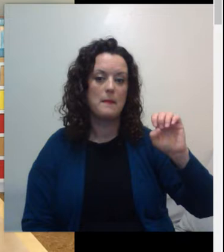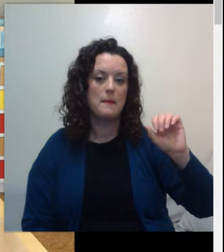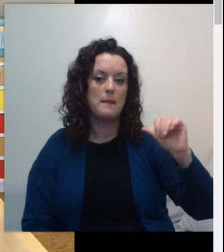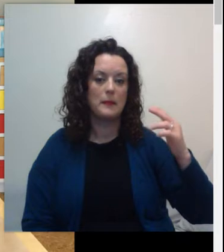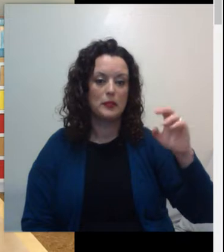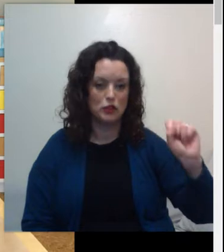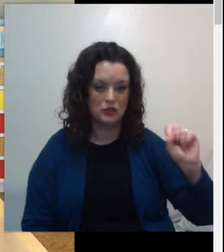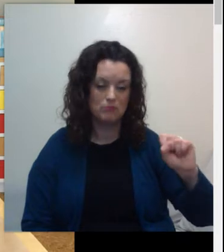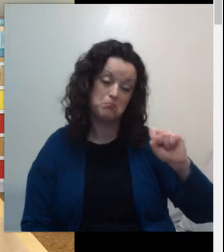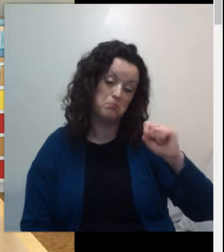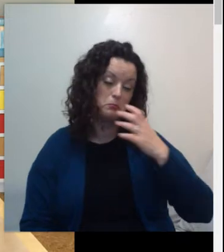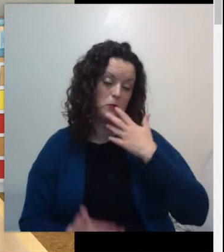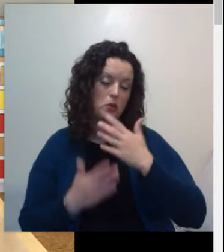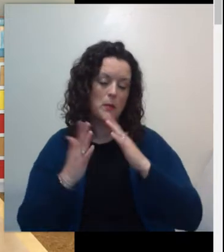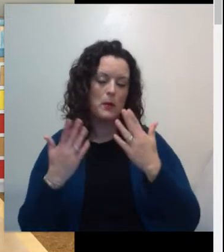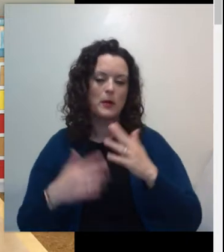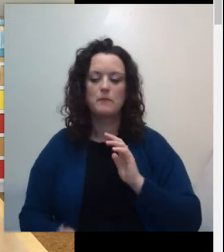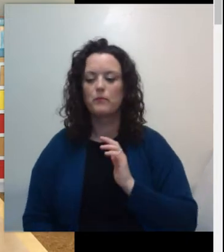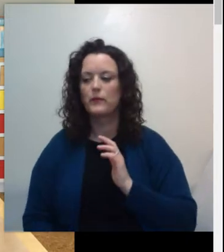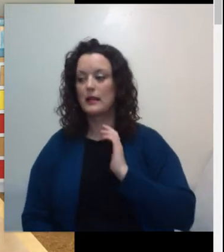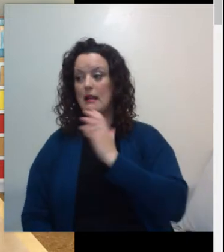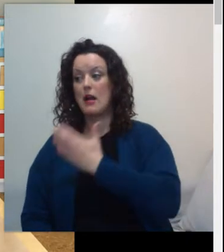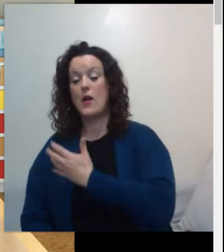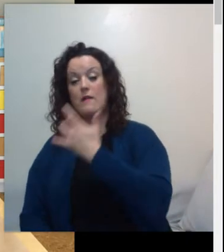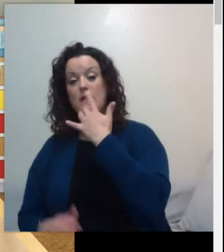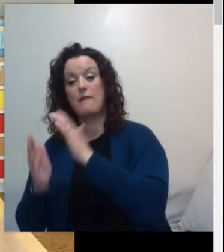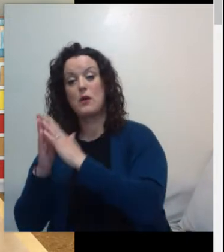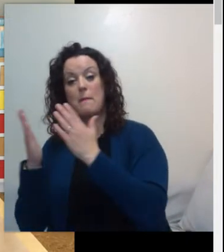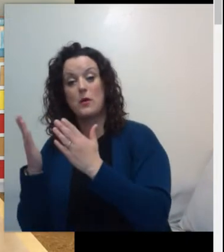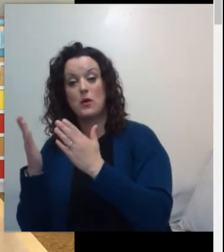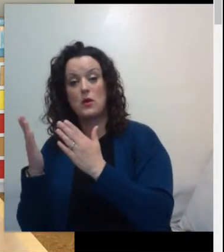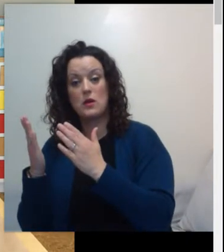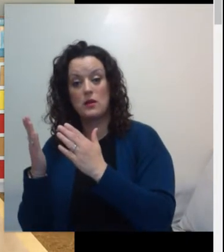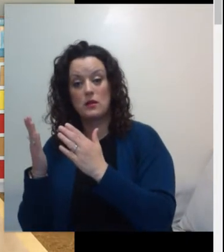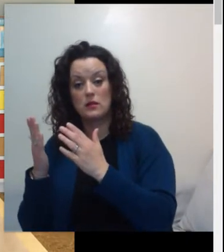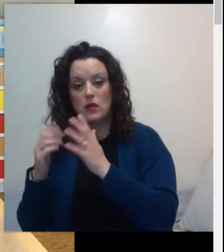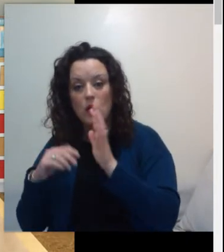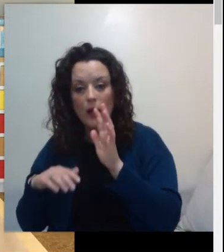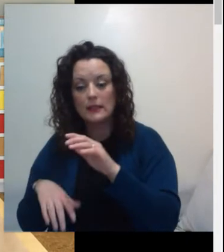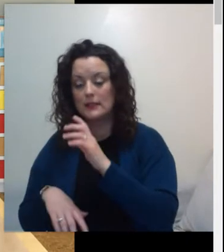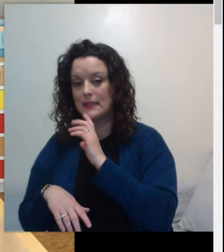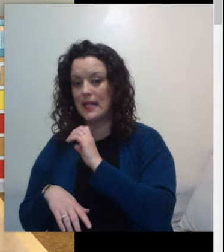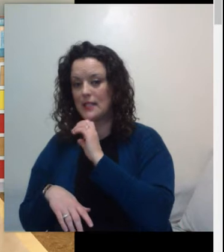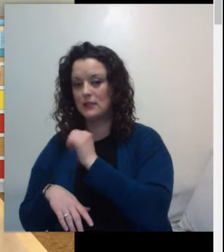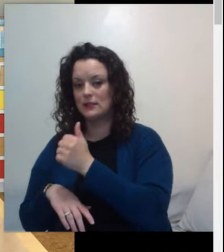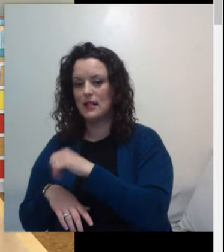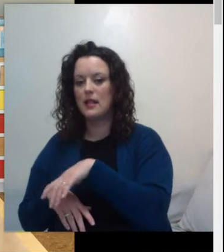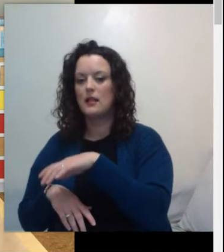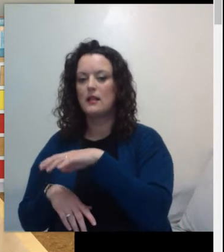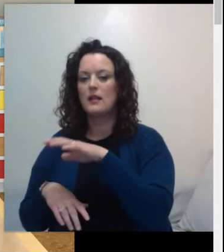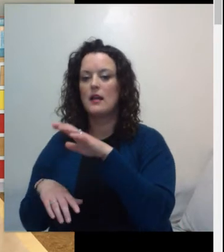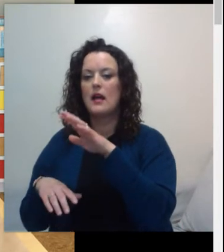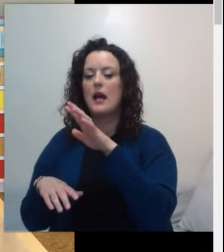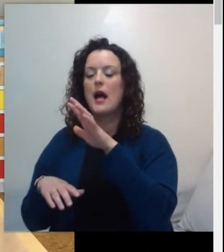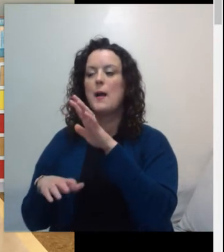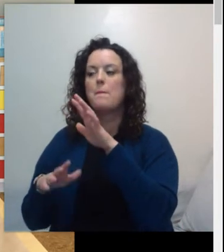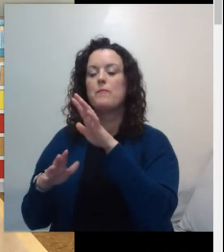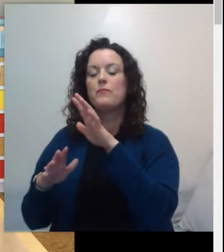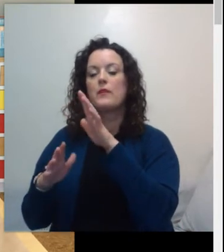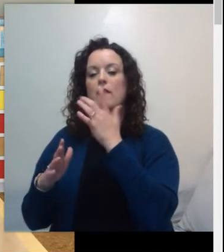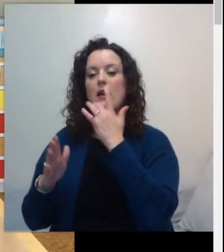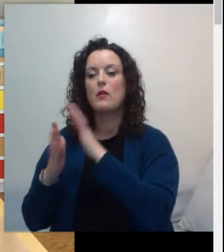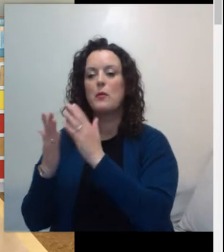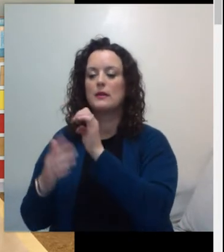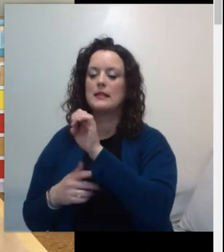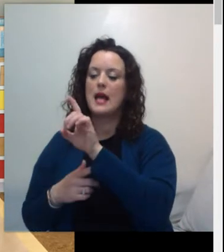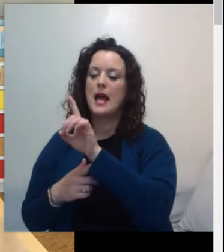Our favorite book, says Eliana, who's 10, our favorite book is Edwina the Dinosaur Who Didn't Know She Was